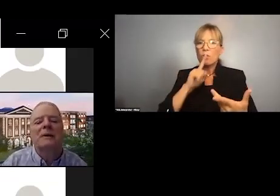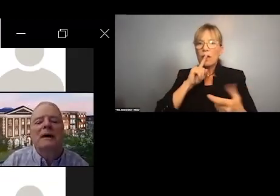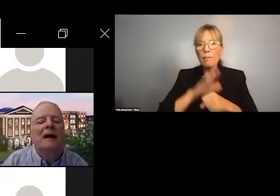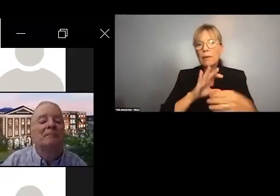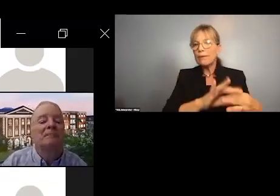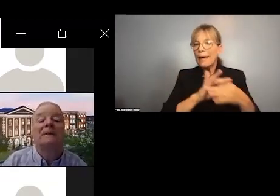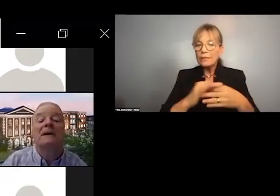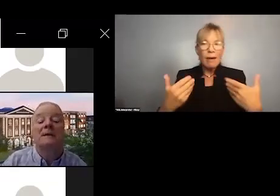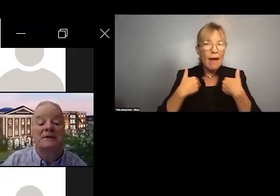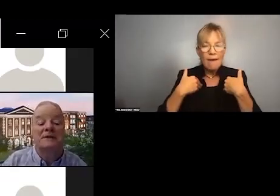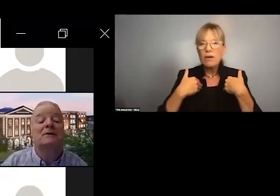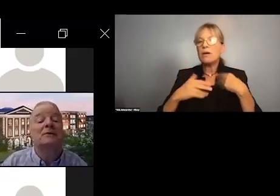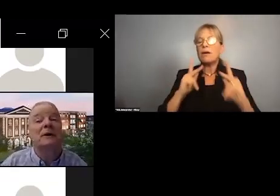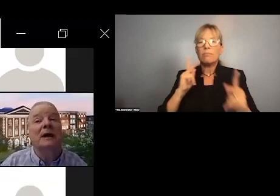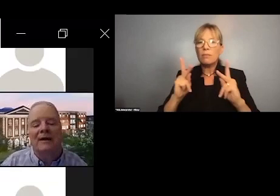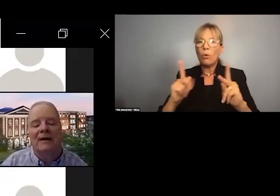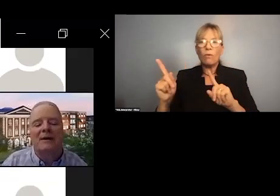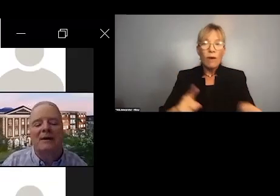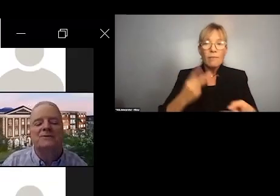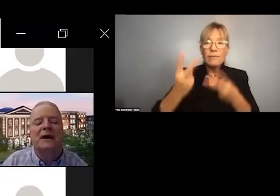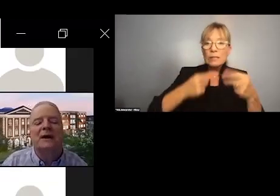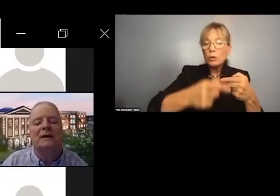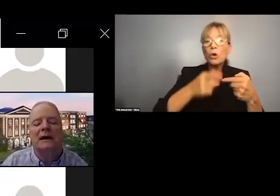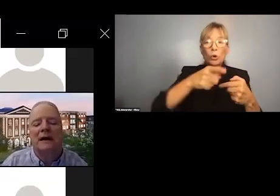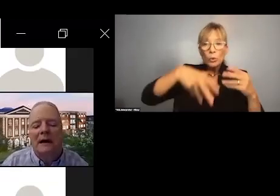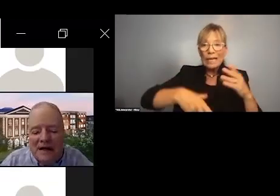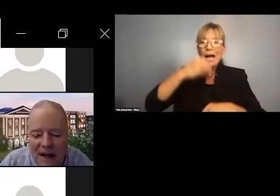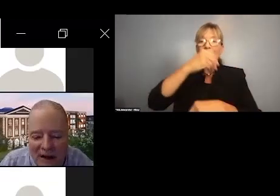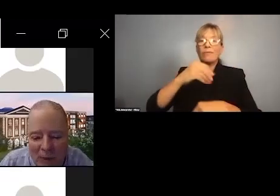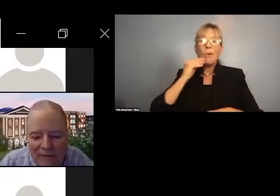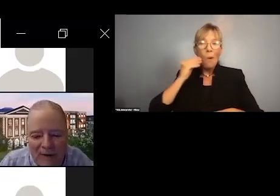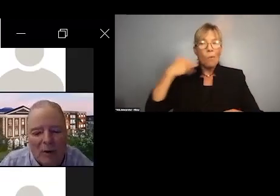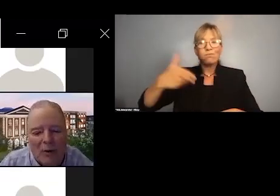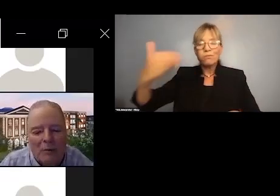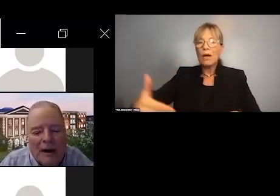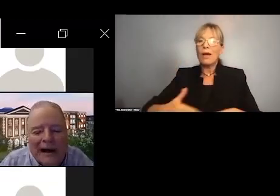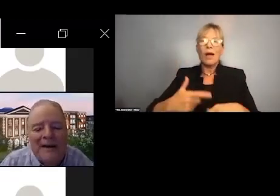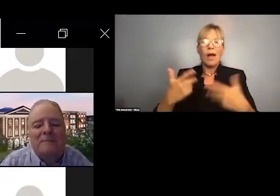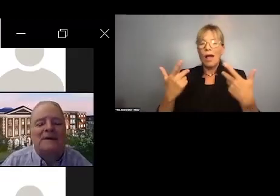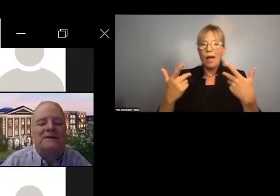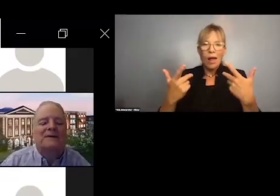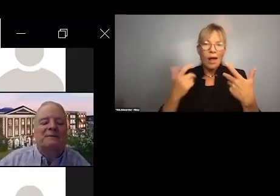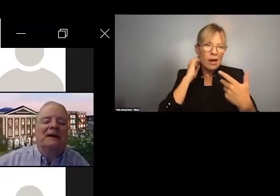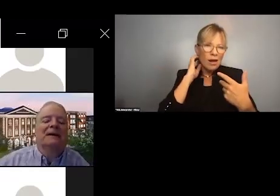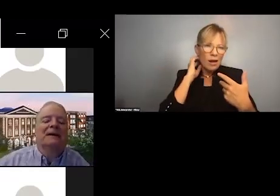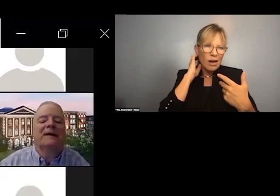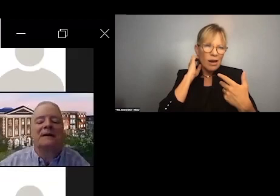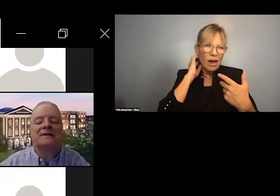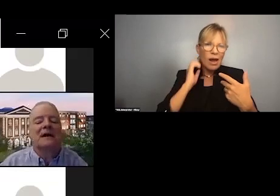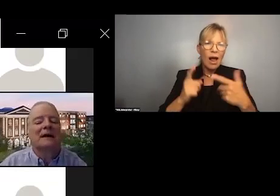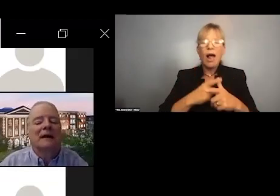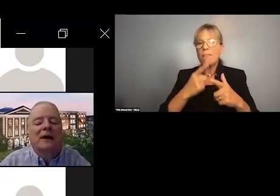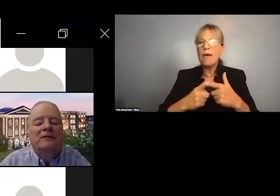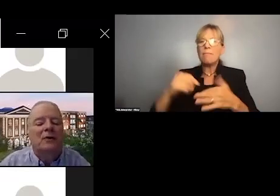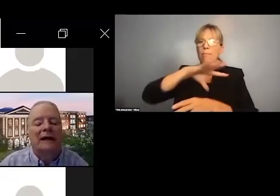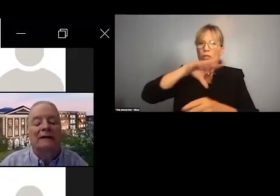relationship, people coming to see you, getting out of the house regularly, staying away from home, and then participating in things